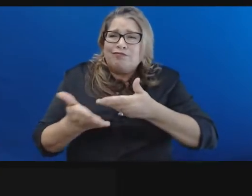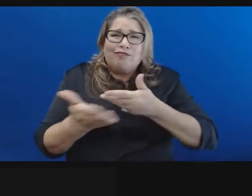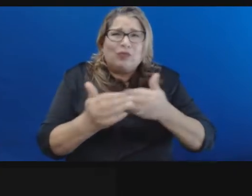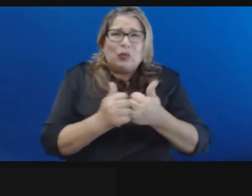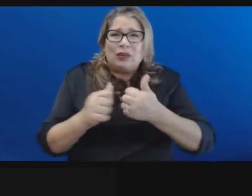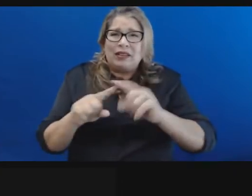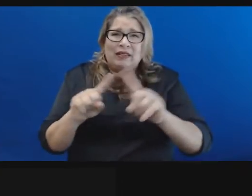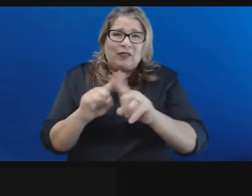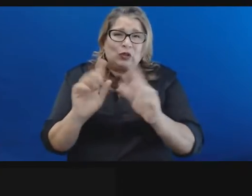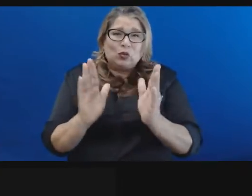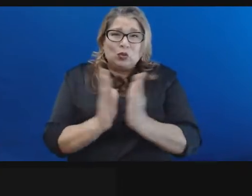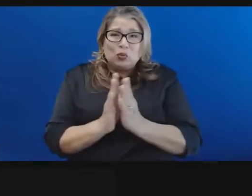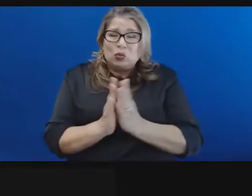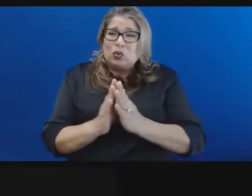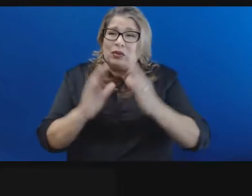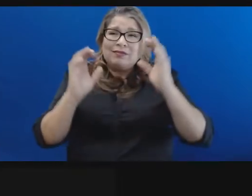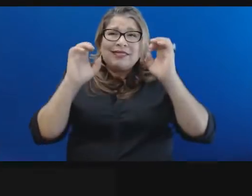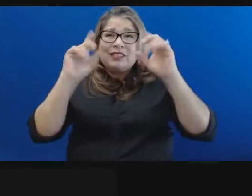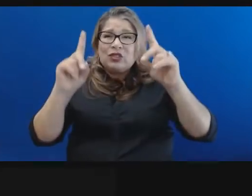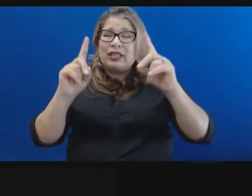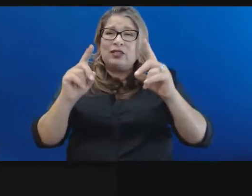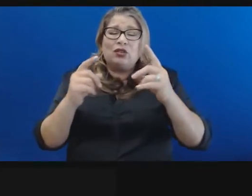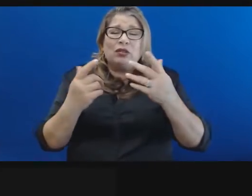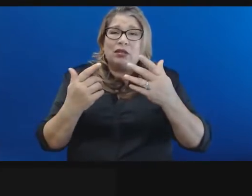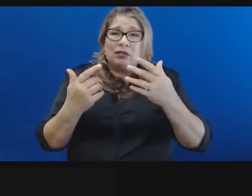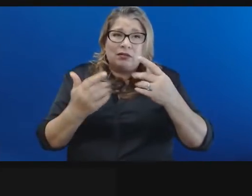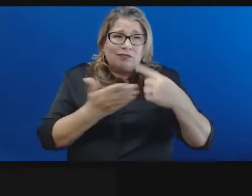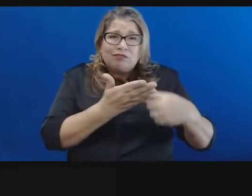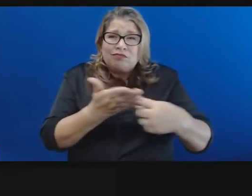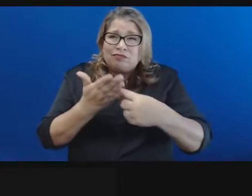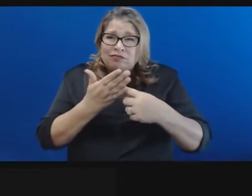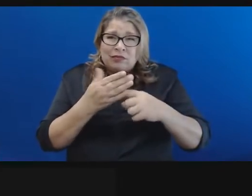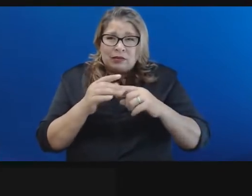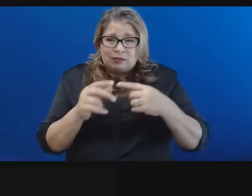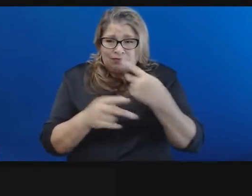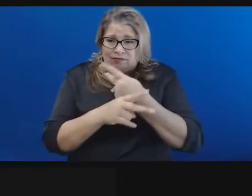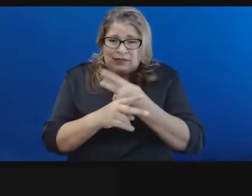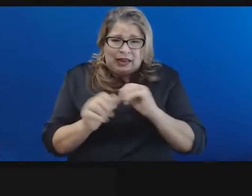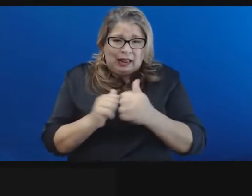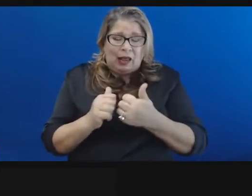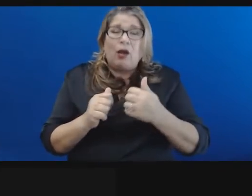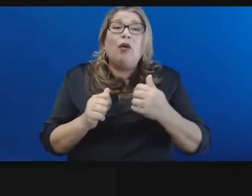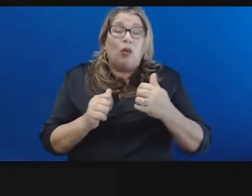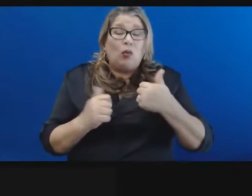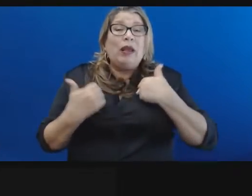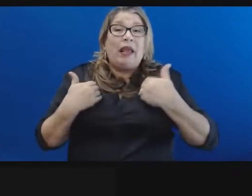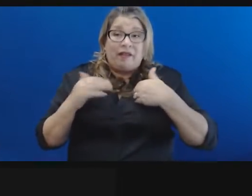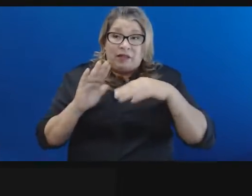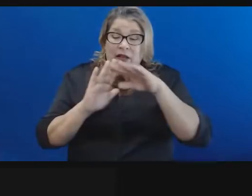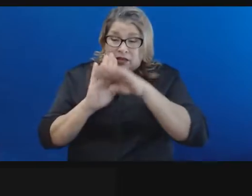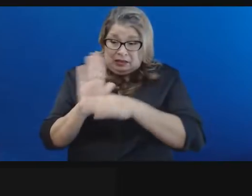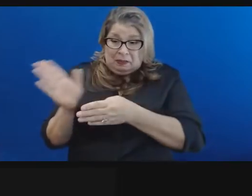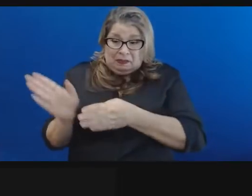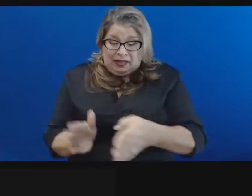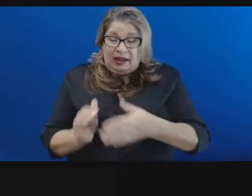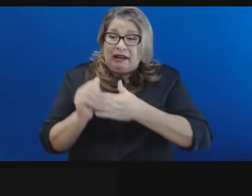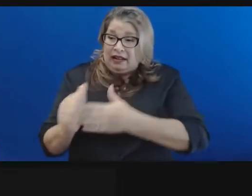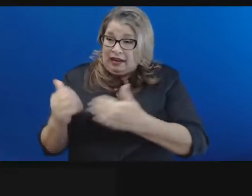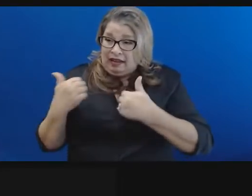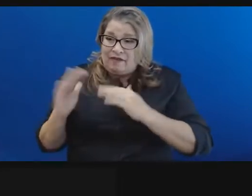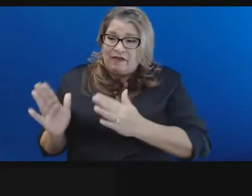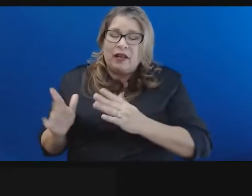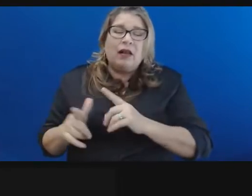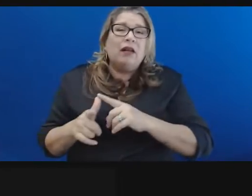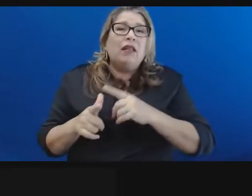entities, to ensure that we get the message out about how to implement those plans, whether it's the testing piece or the support